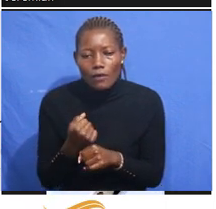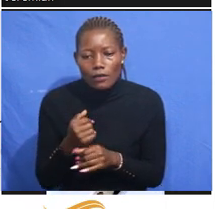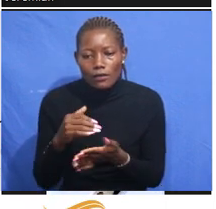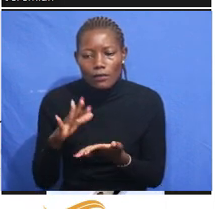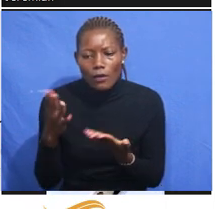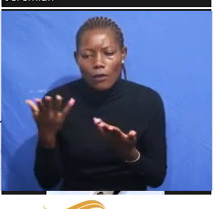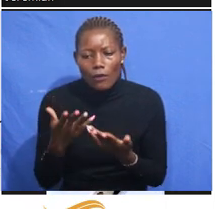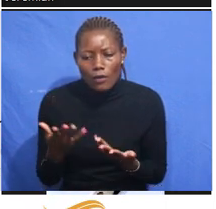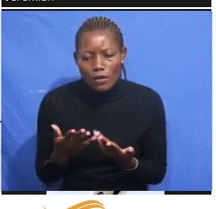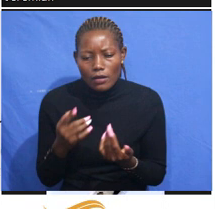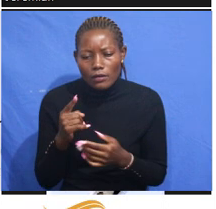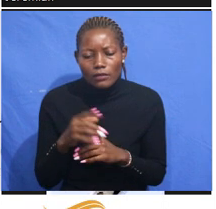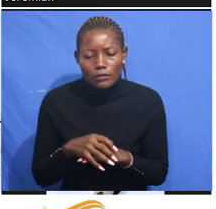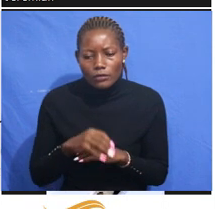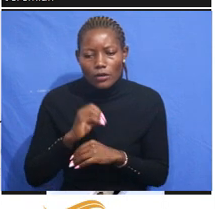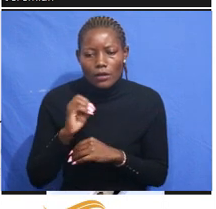where you are